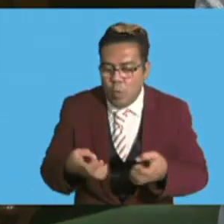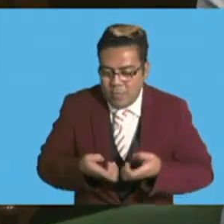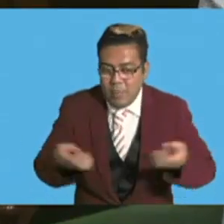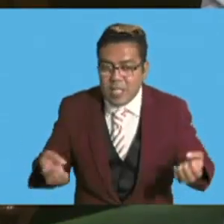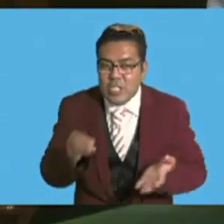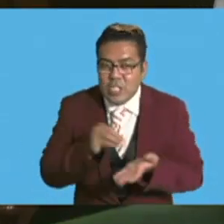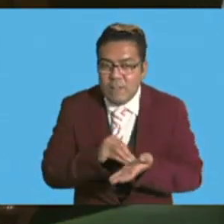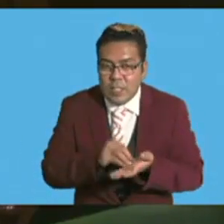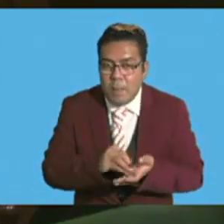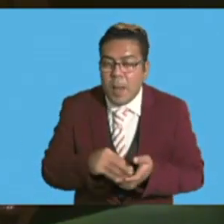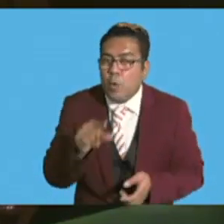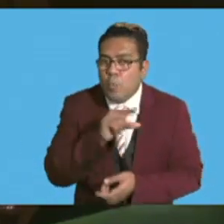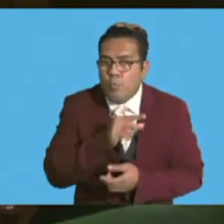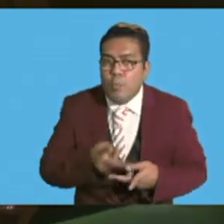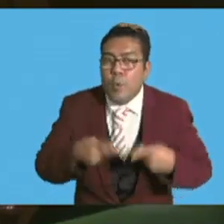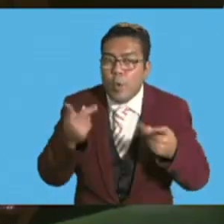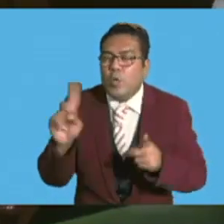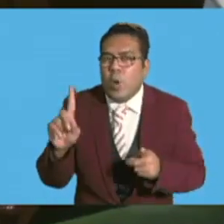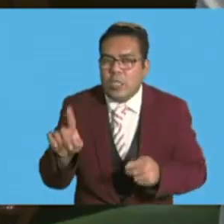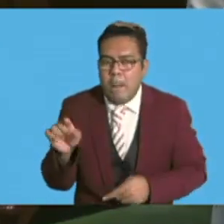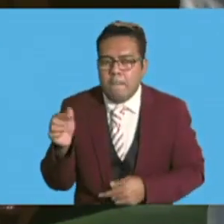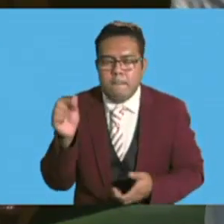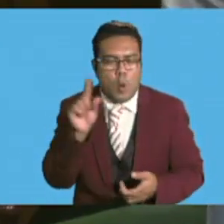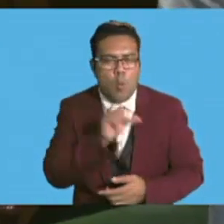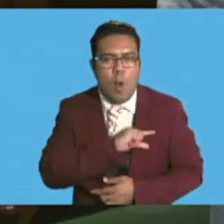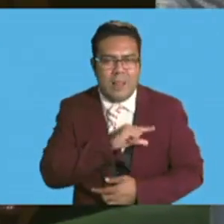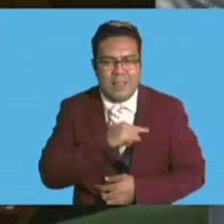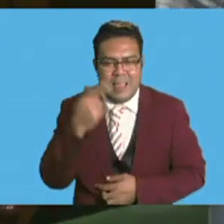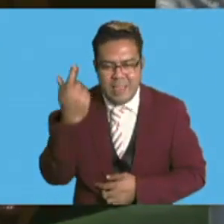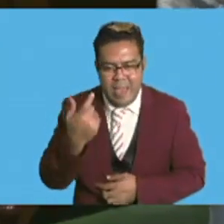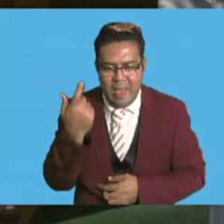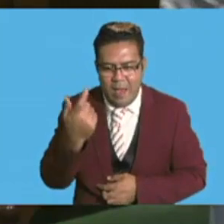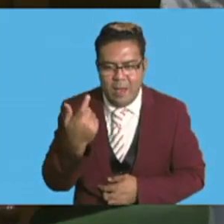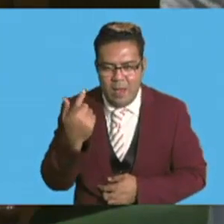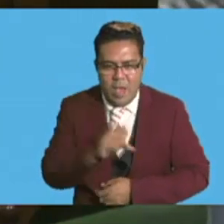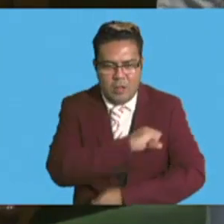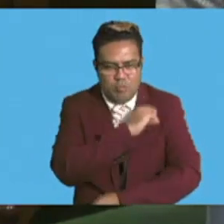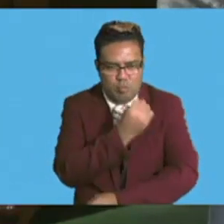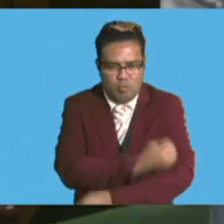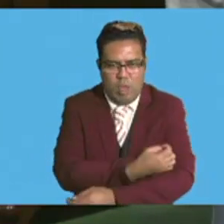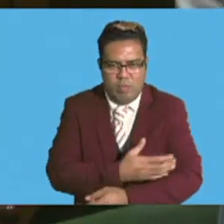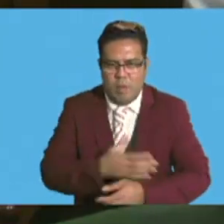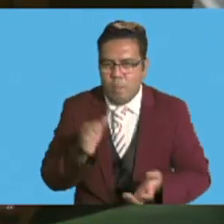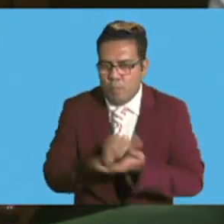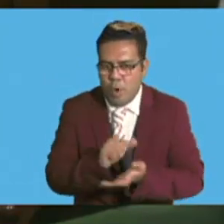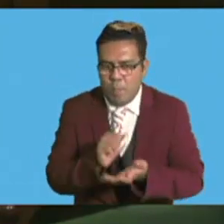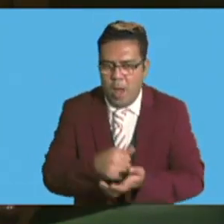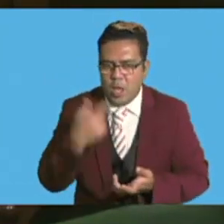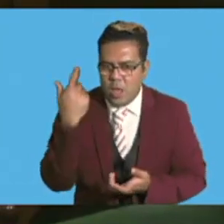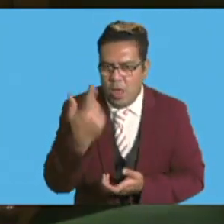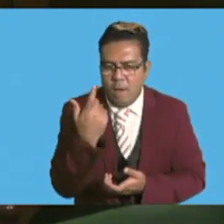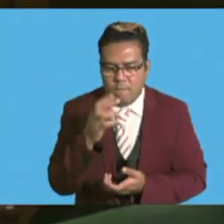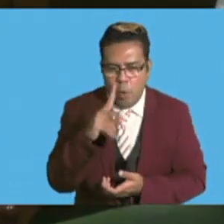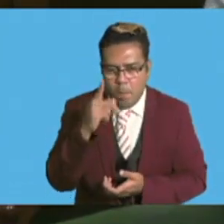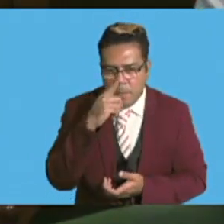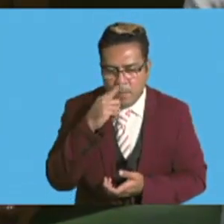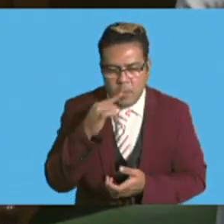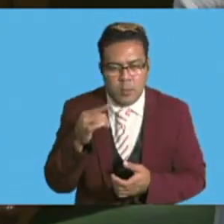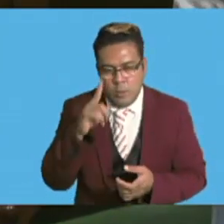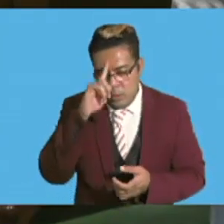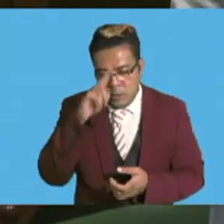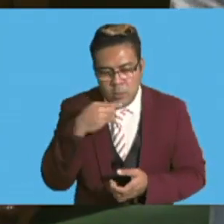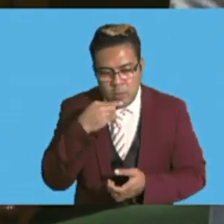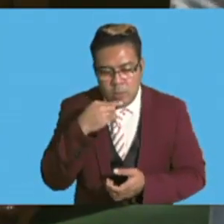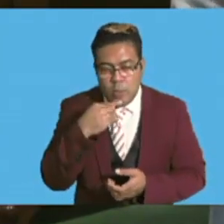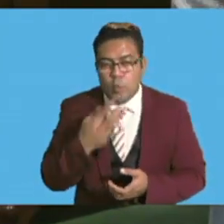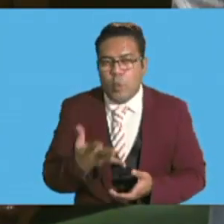by promoting quality care and greater efficiency. Honourable Speaker, the Ministry of Health and Medical Services is determined to improve the